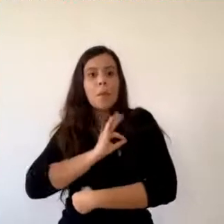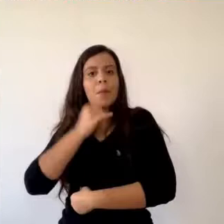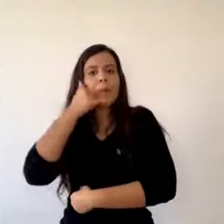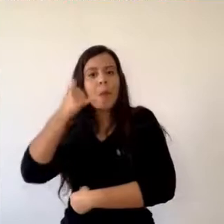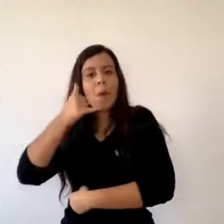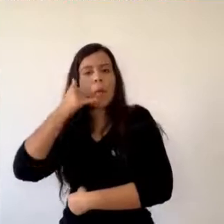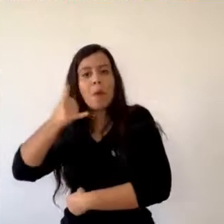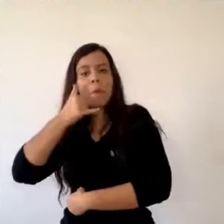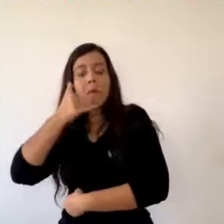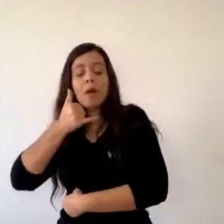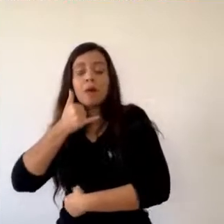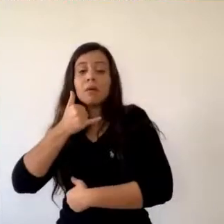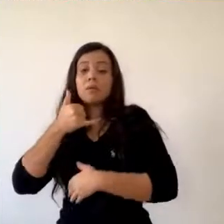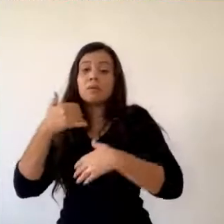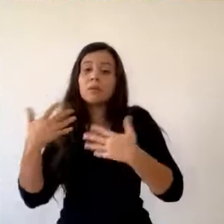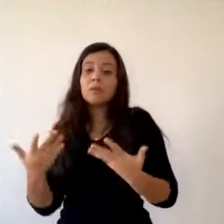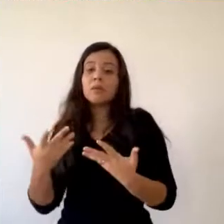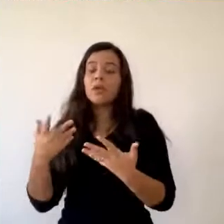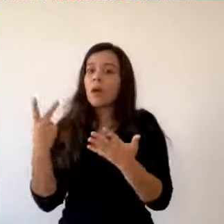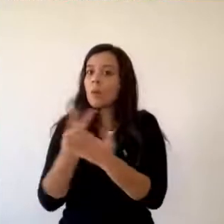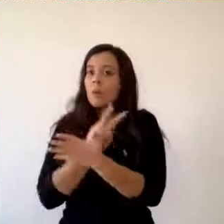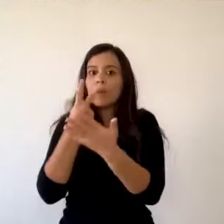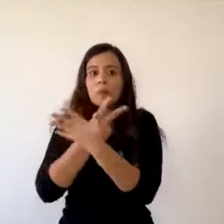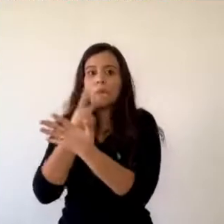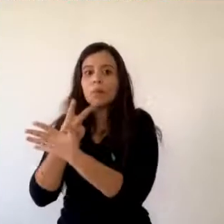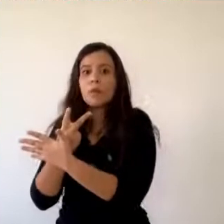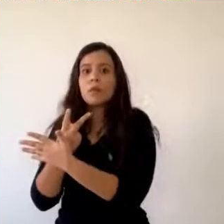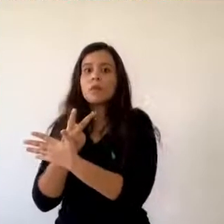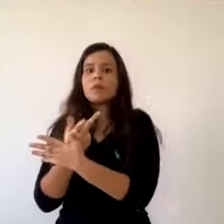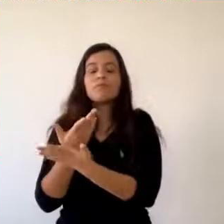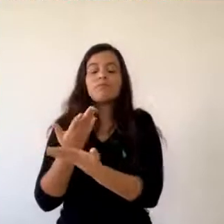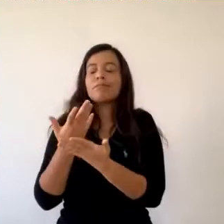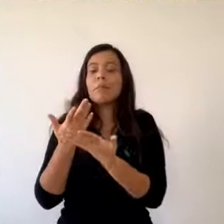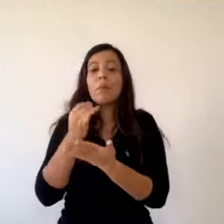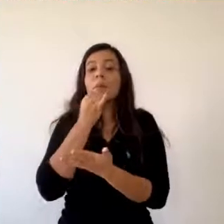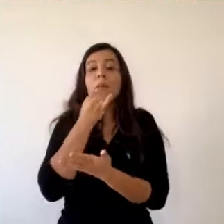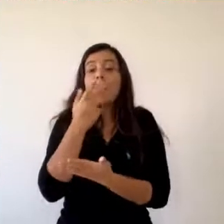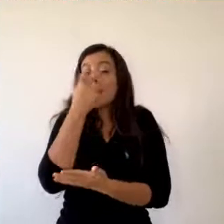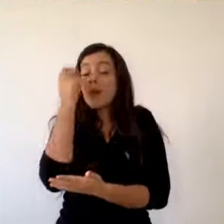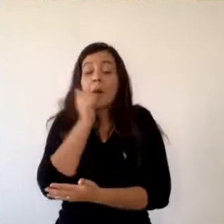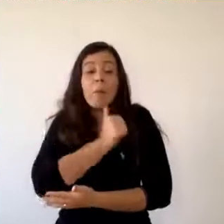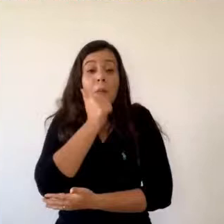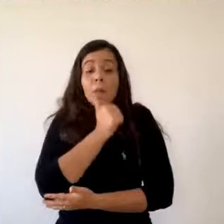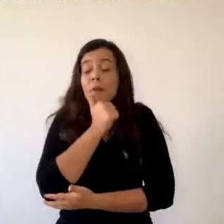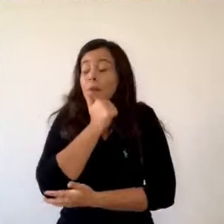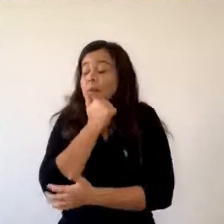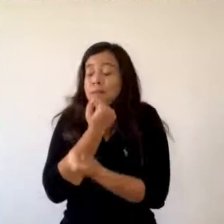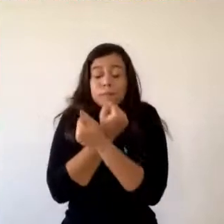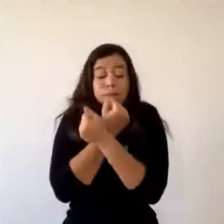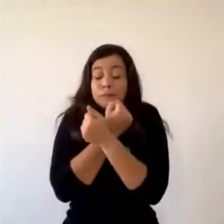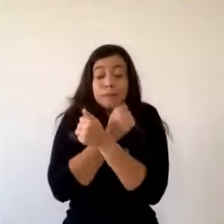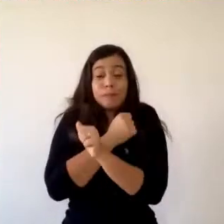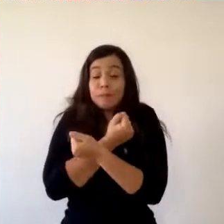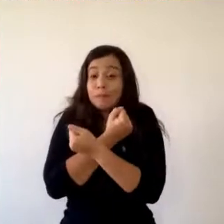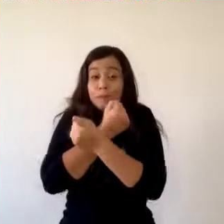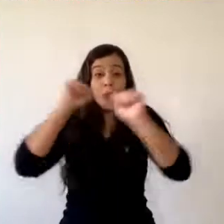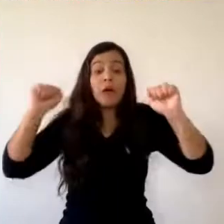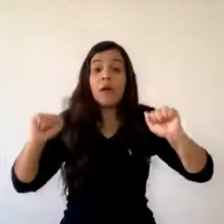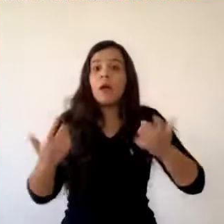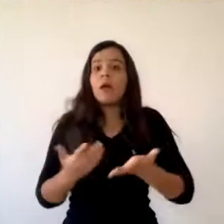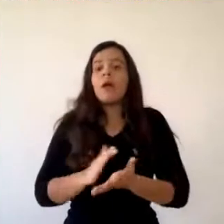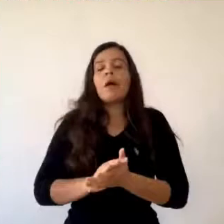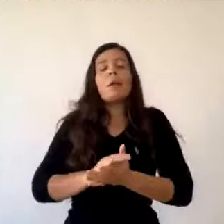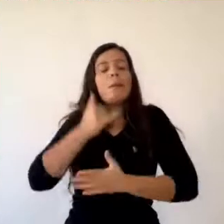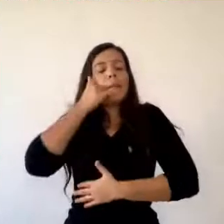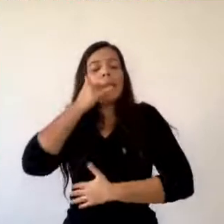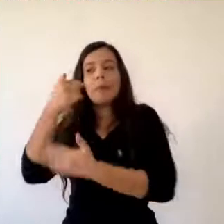notified. And this is going to happen at the peak of the cycle of violence.